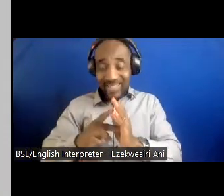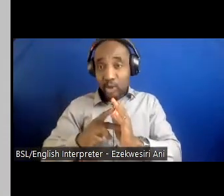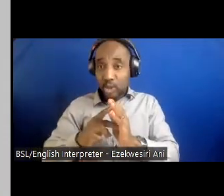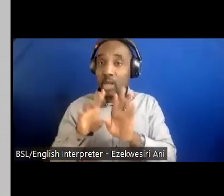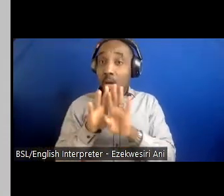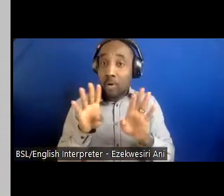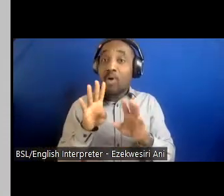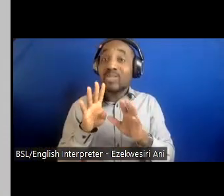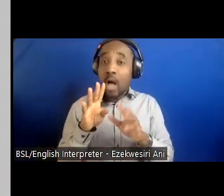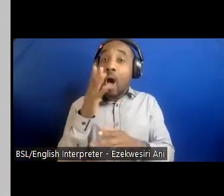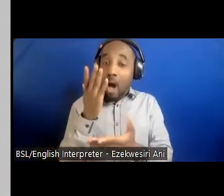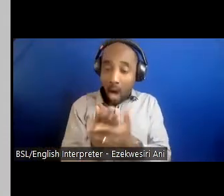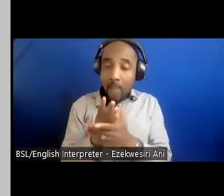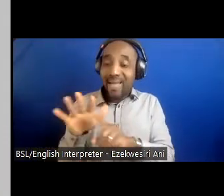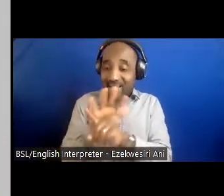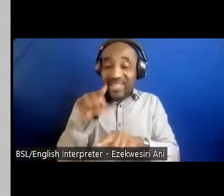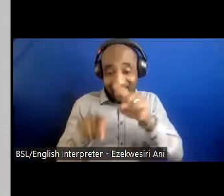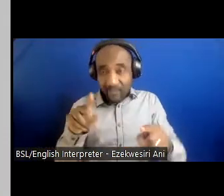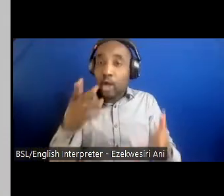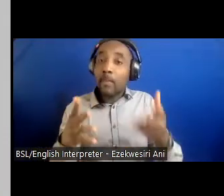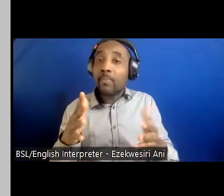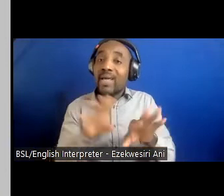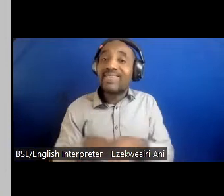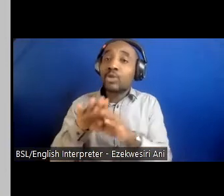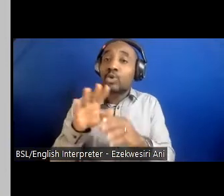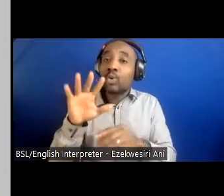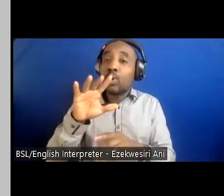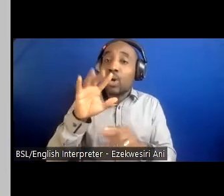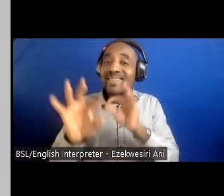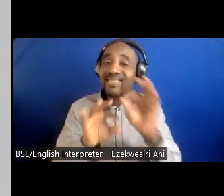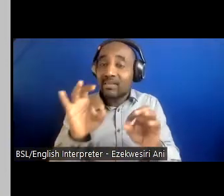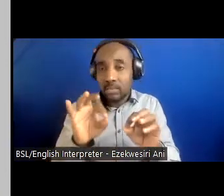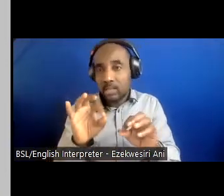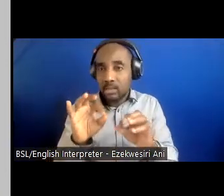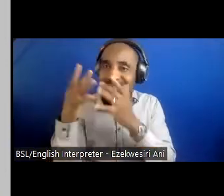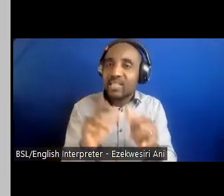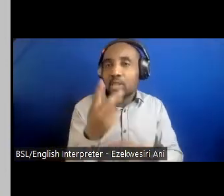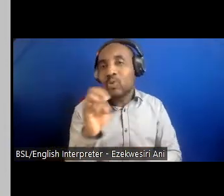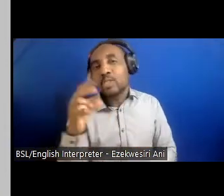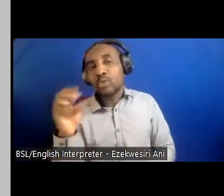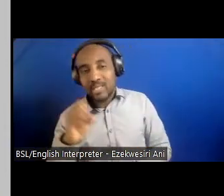diverse compared to the National Census 2011 demographic of at least 14%.